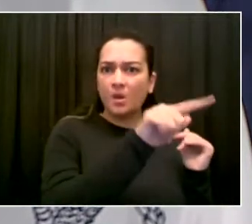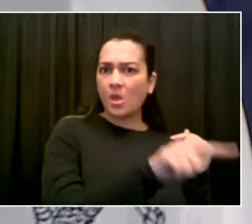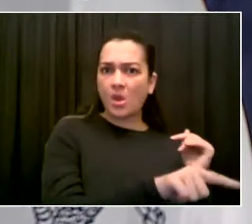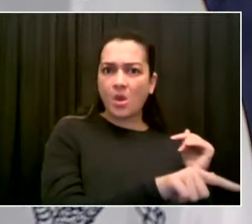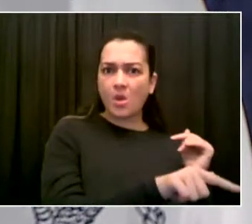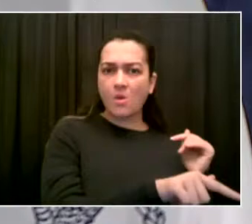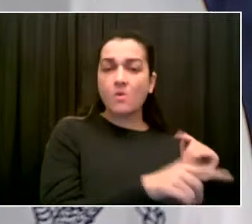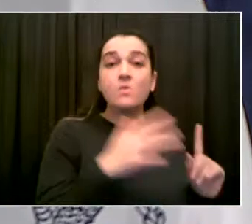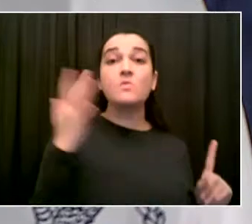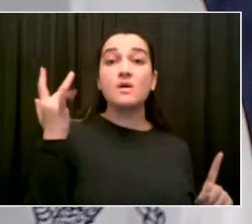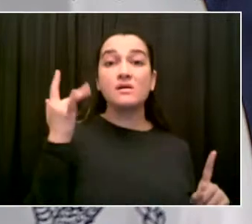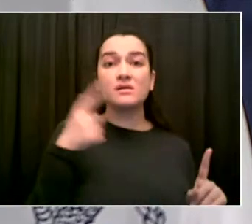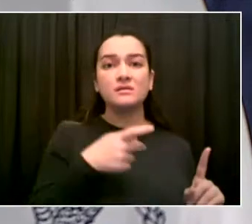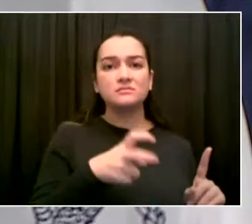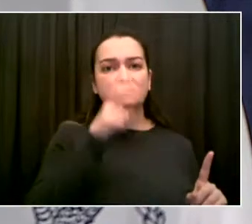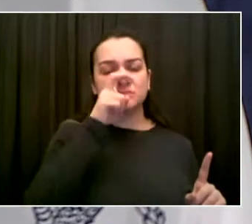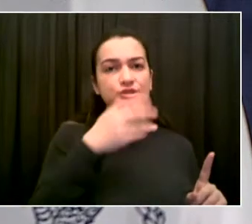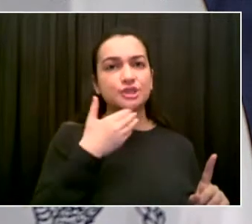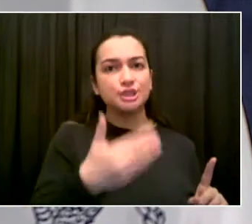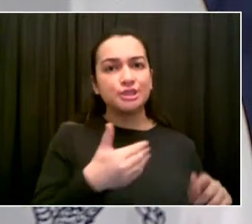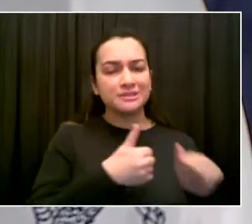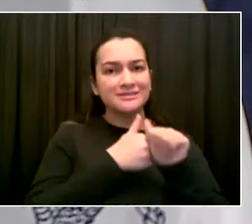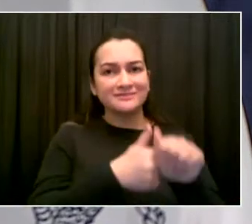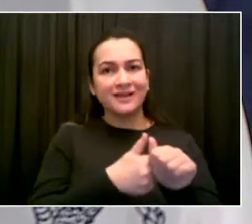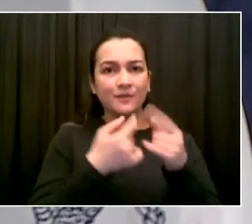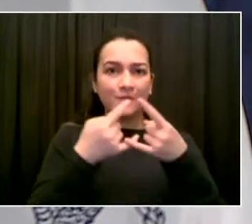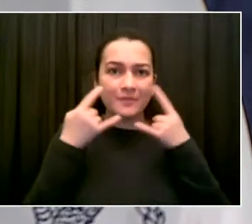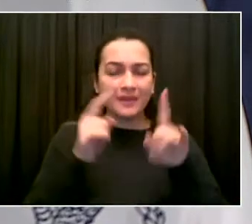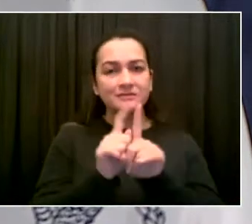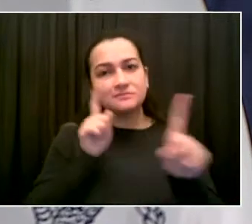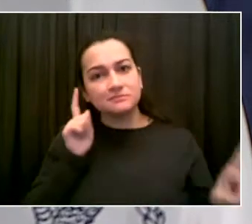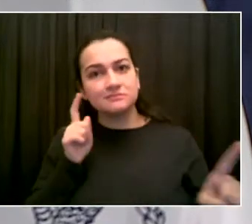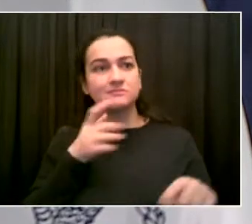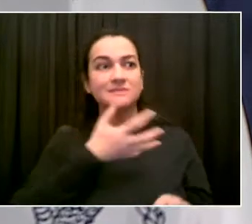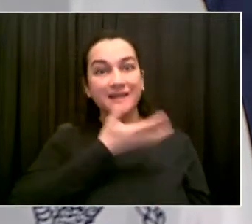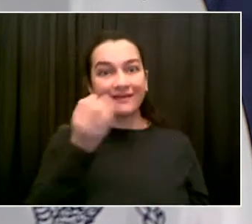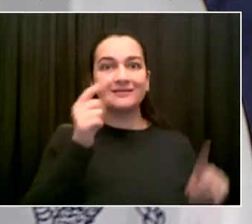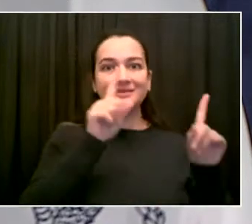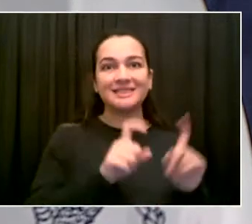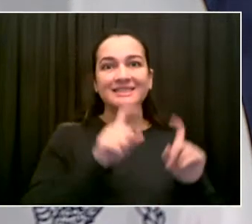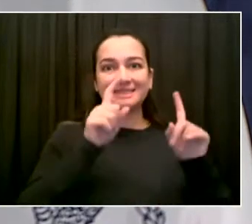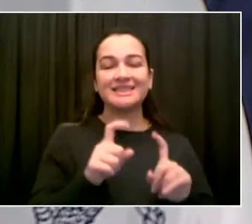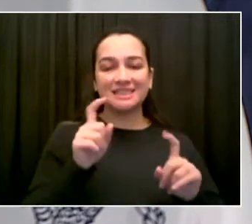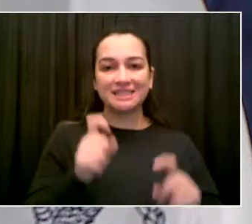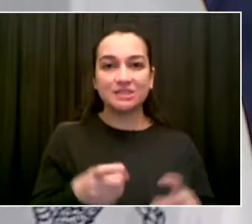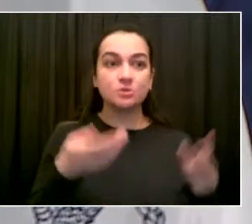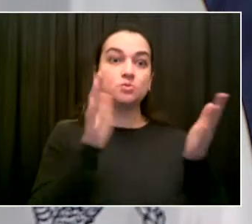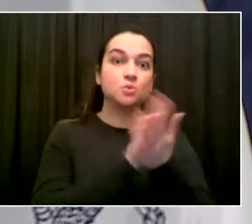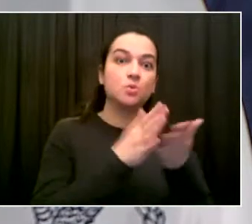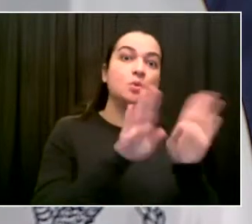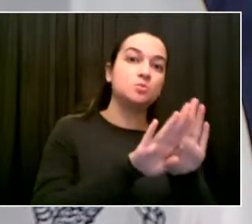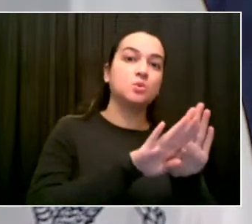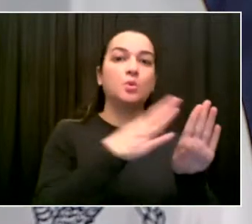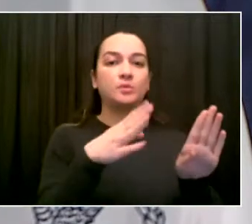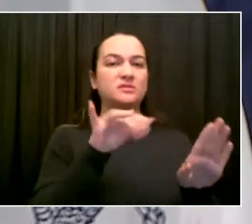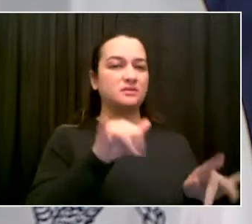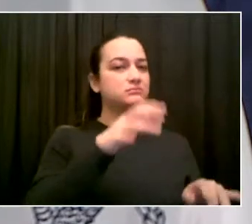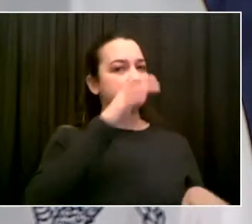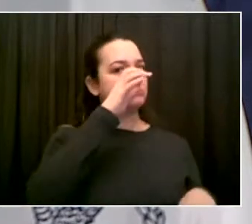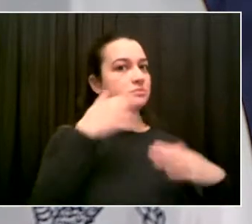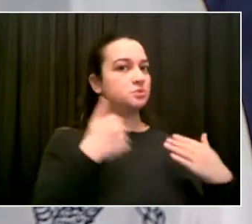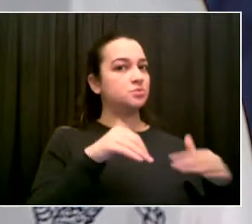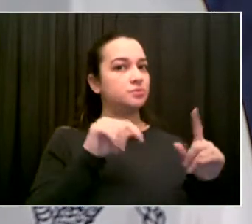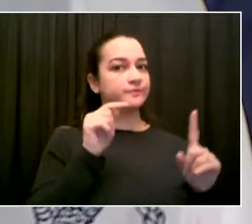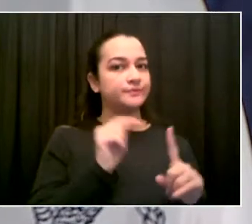a huge X factor, 65,000 adults vaccinated. I think that number could be substantially more, just as people we